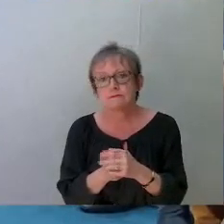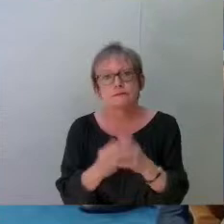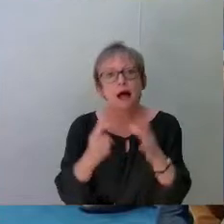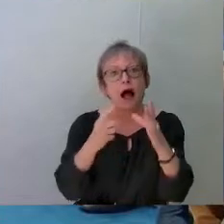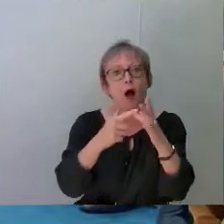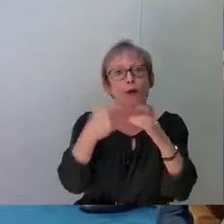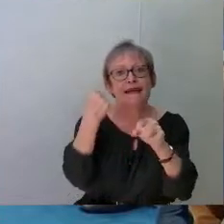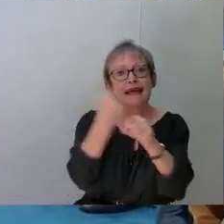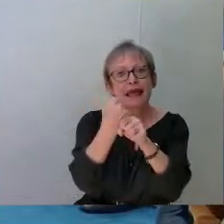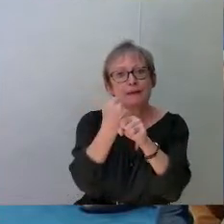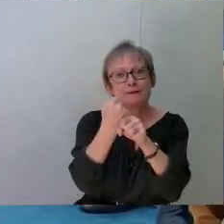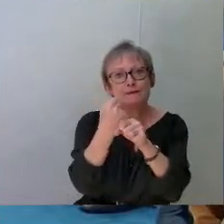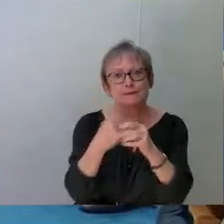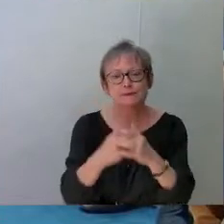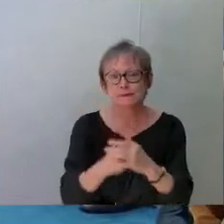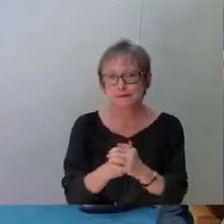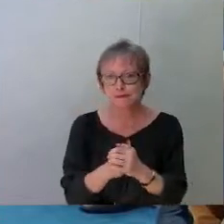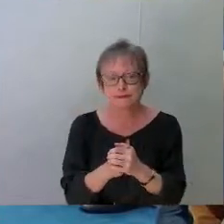Arwen Geen.